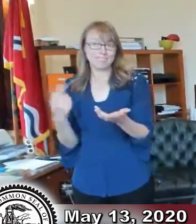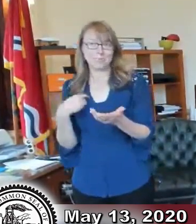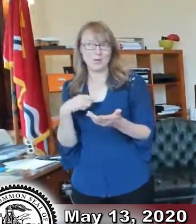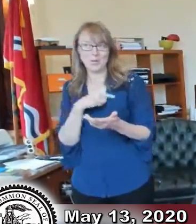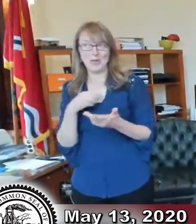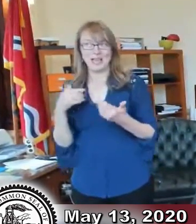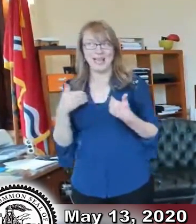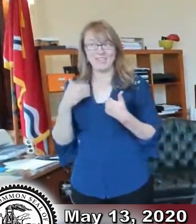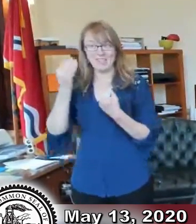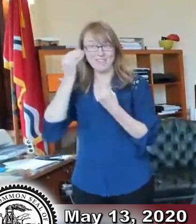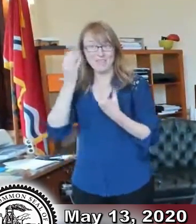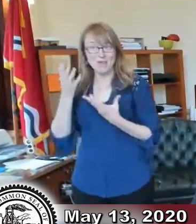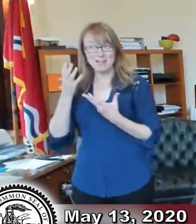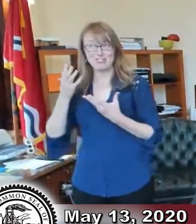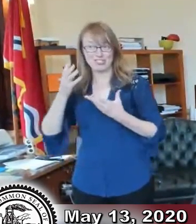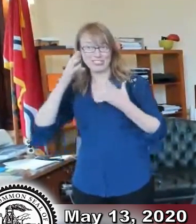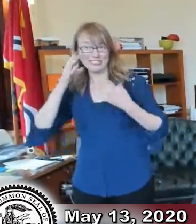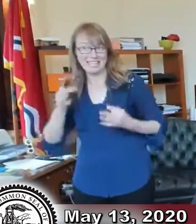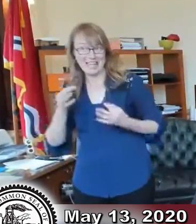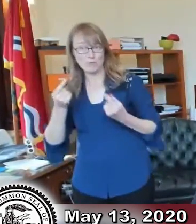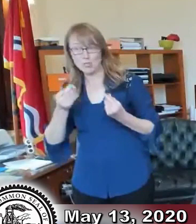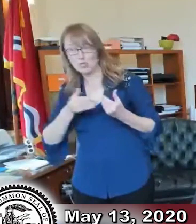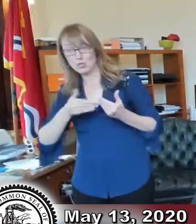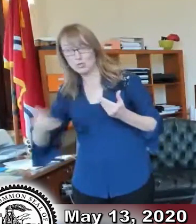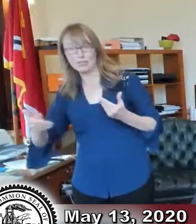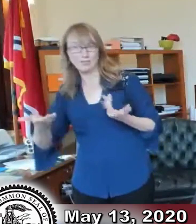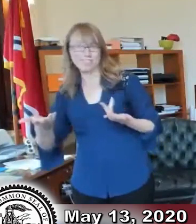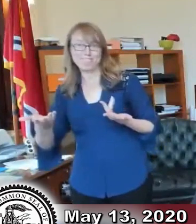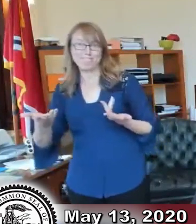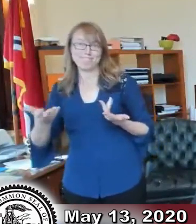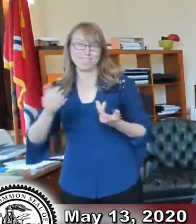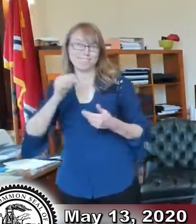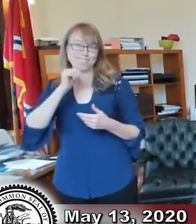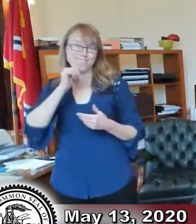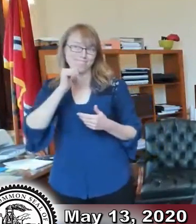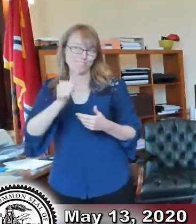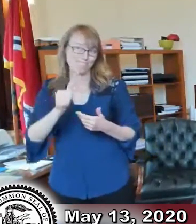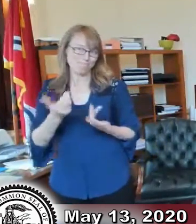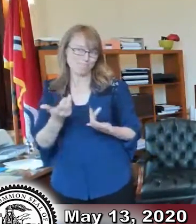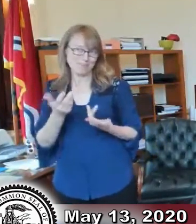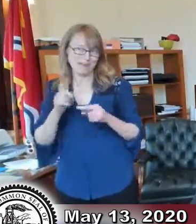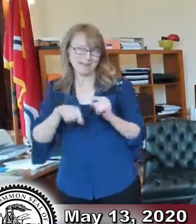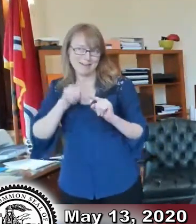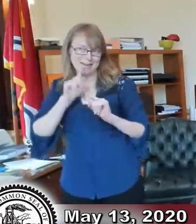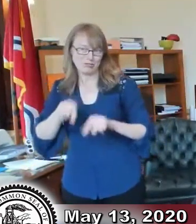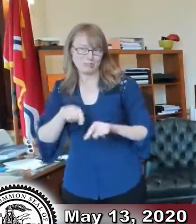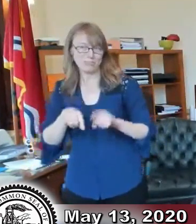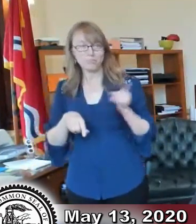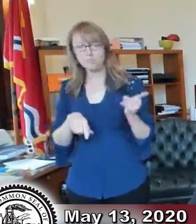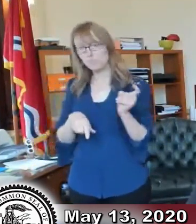public can view the hospitalization data that you shared at the beginning? Yes.